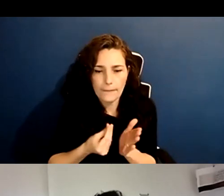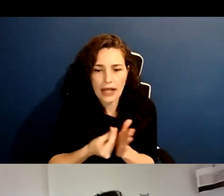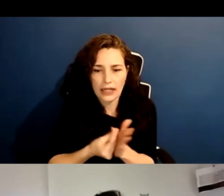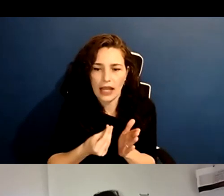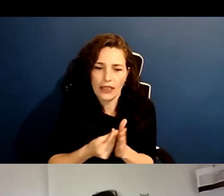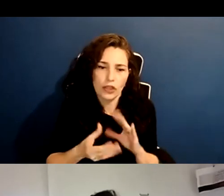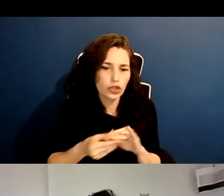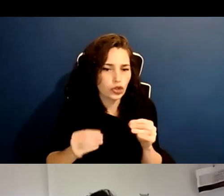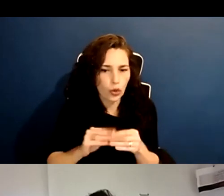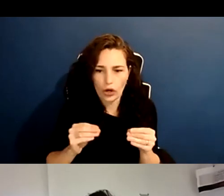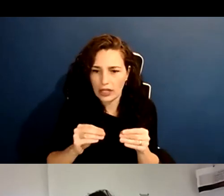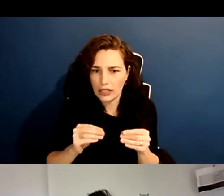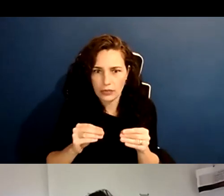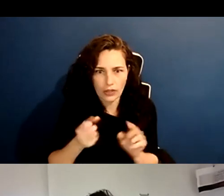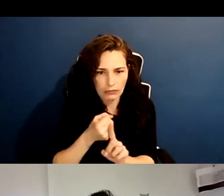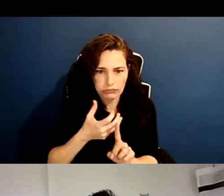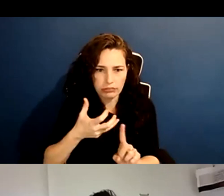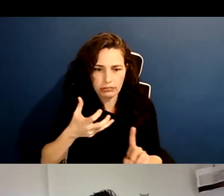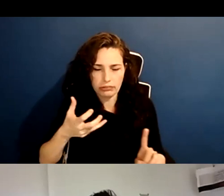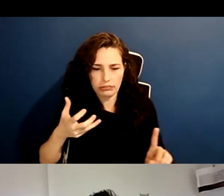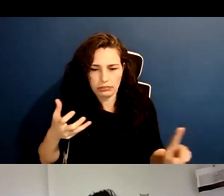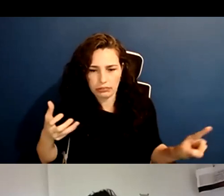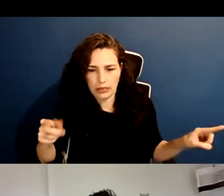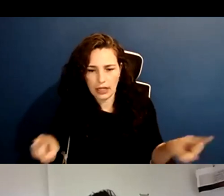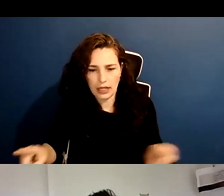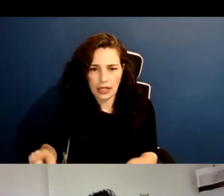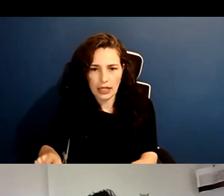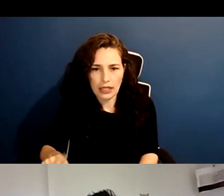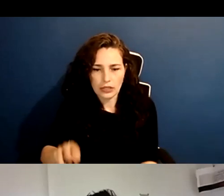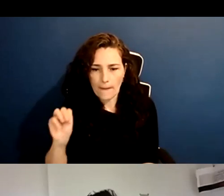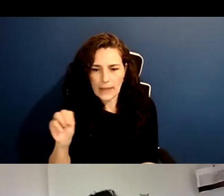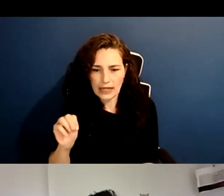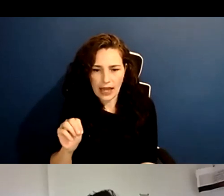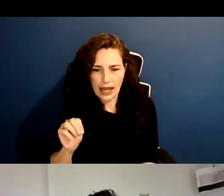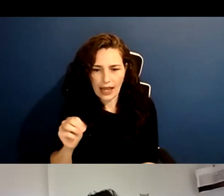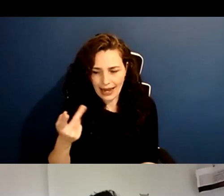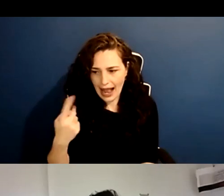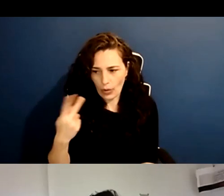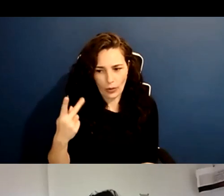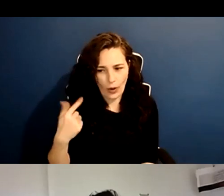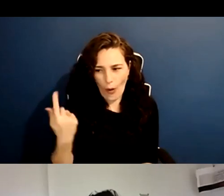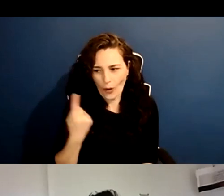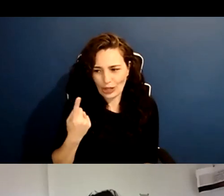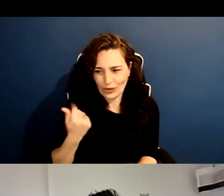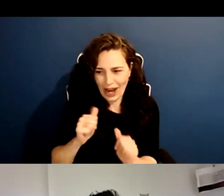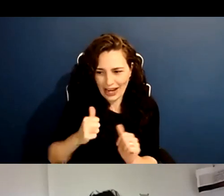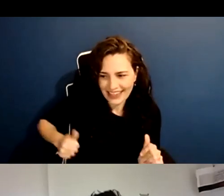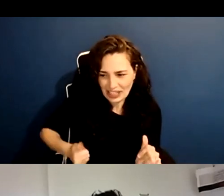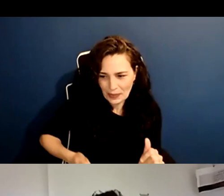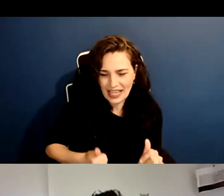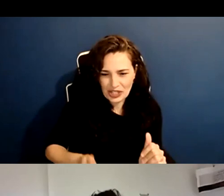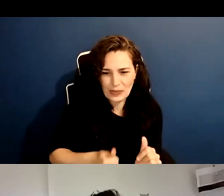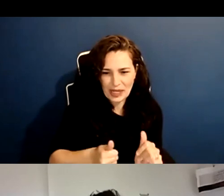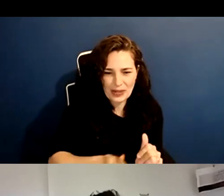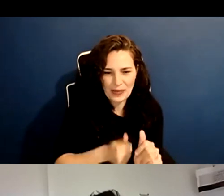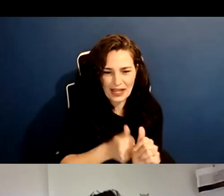always like, oh my gosh, are we missing, you know, but we always tried to like play catch up. And so I'll let Meena kind of go to the timelines of when, like, you know,